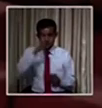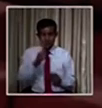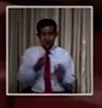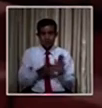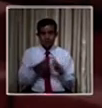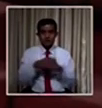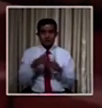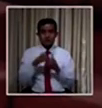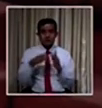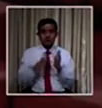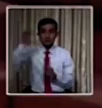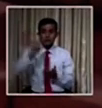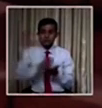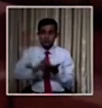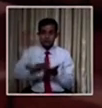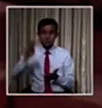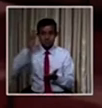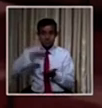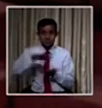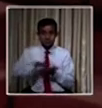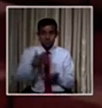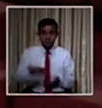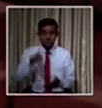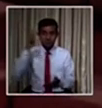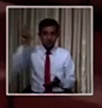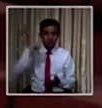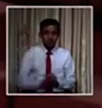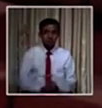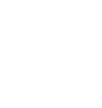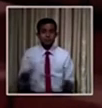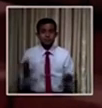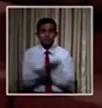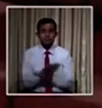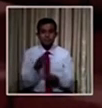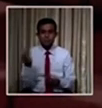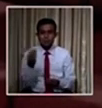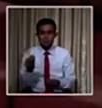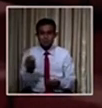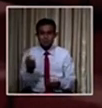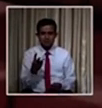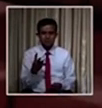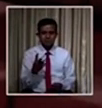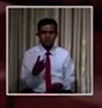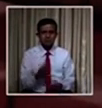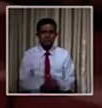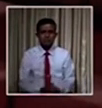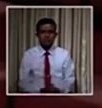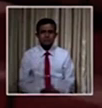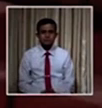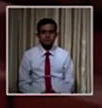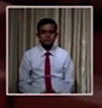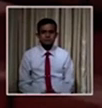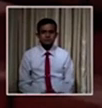that those defects that were identified would be rectified. So this issue was not